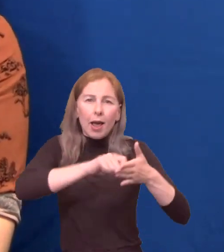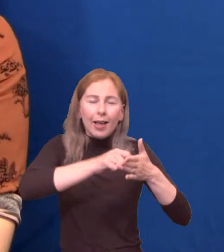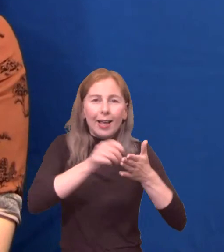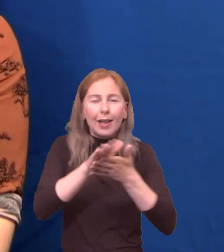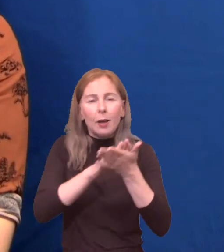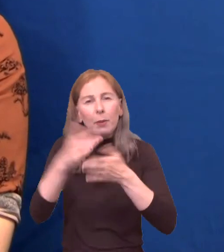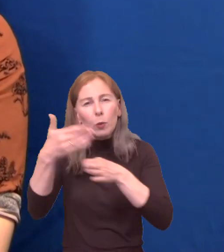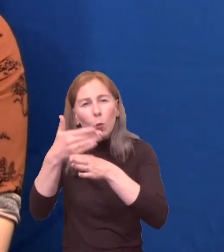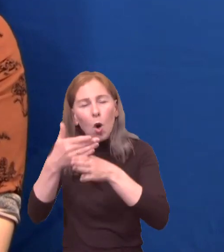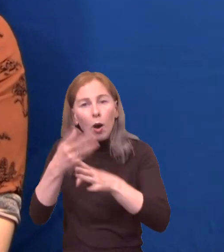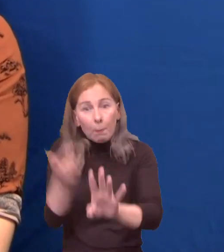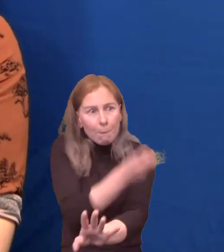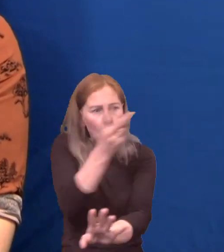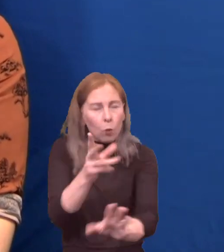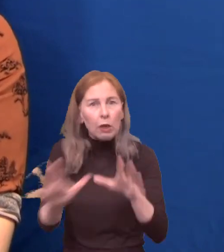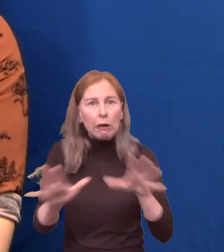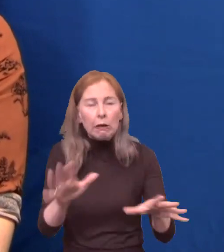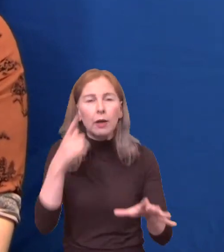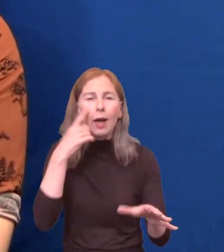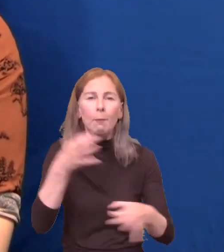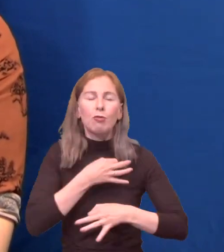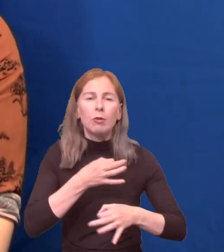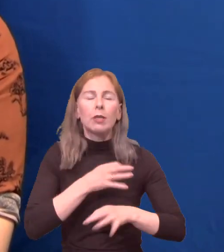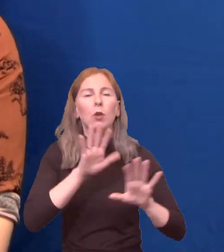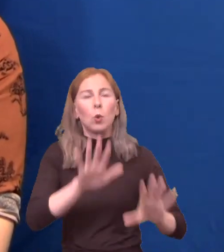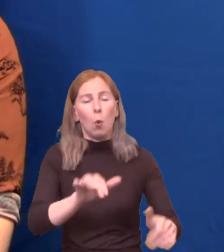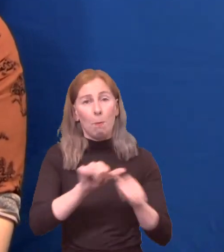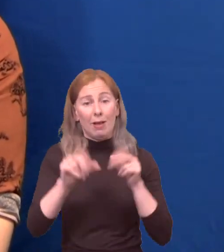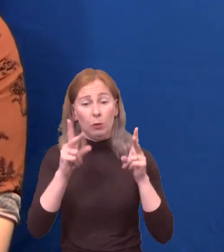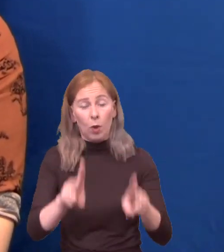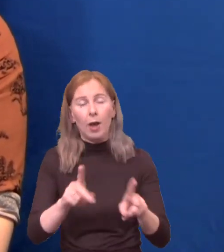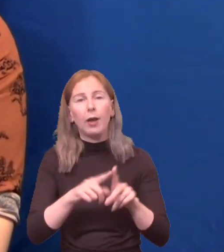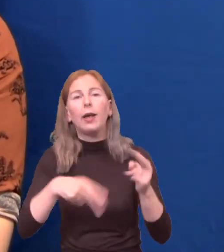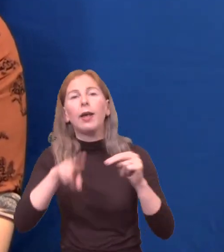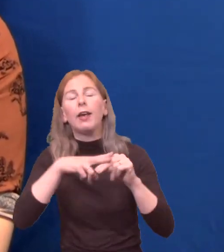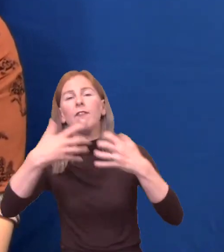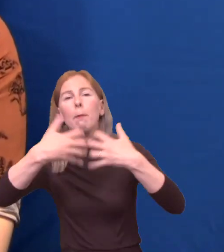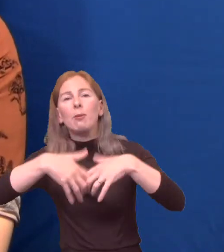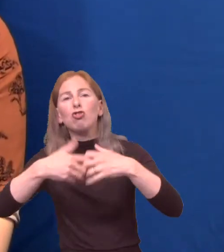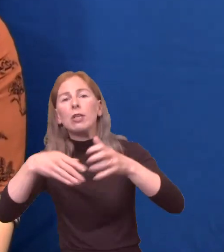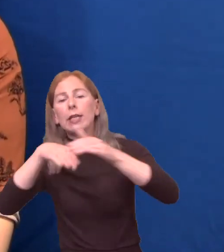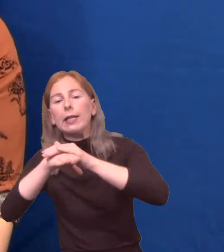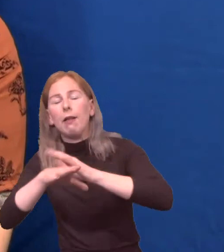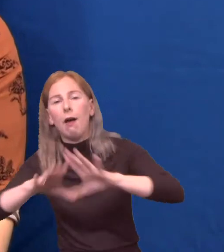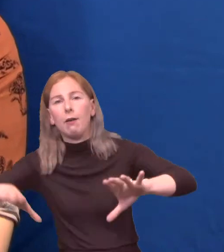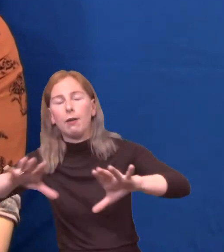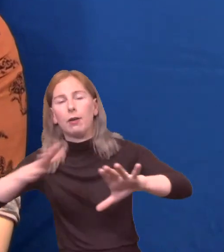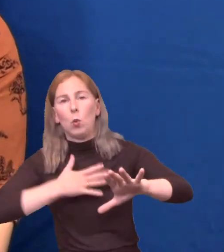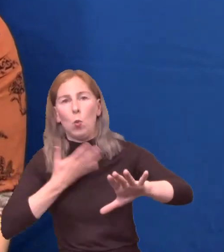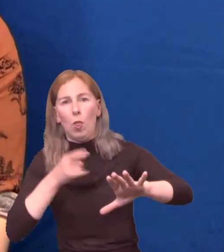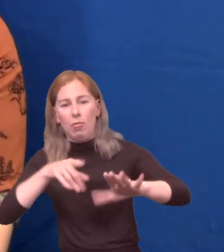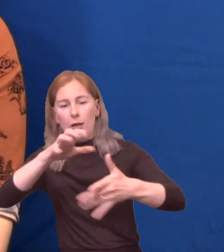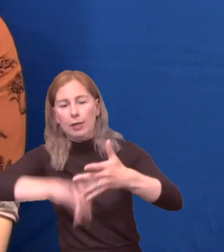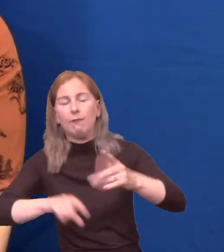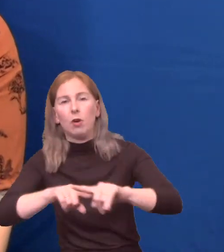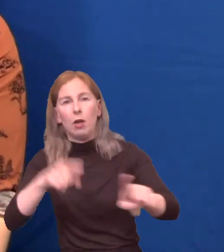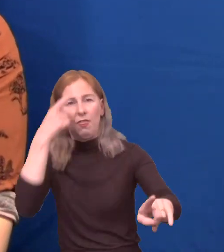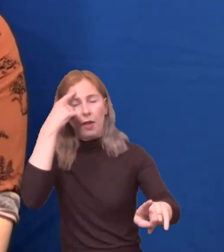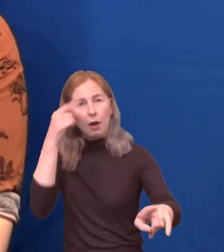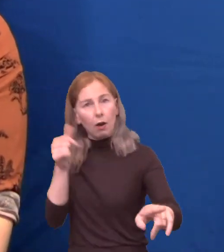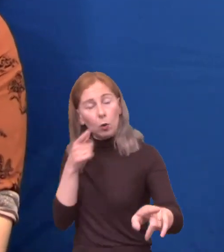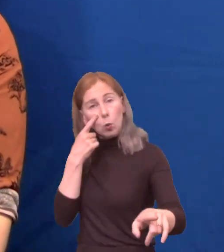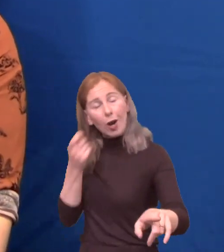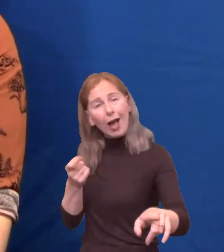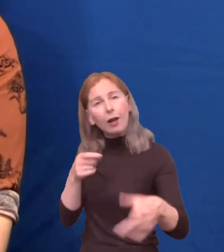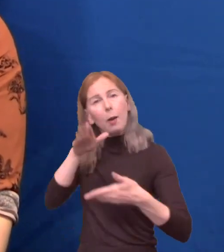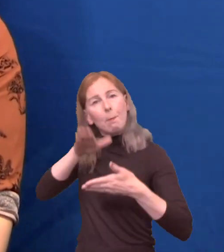likely to be stolen, with identifying markers. So your initials, something in paint or in UV that will stand out, that will